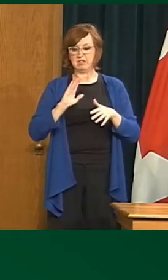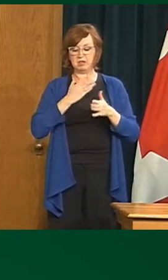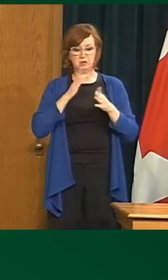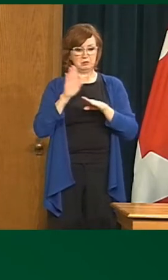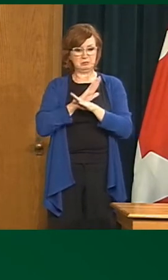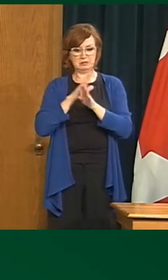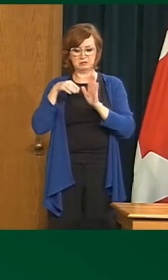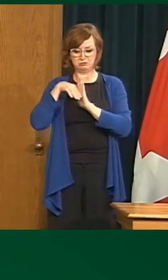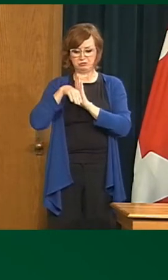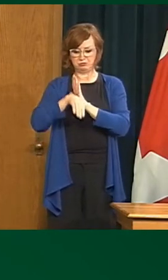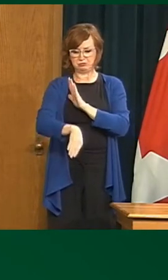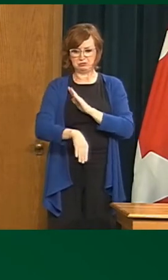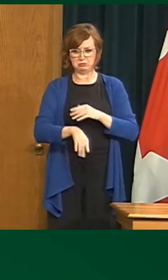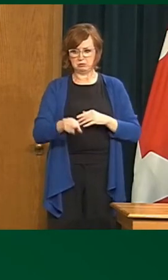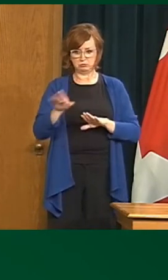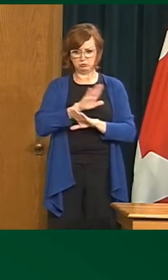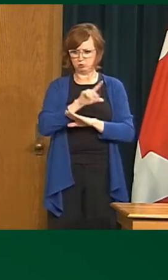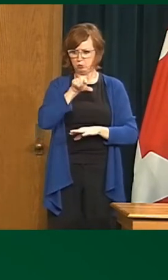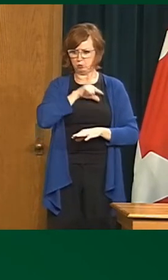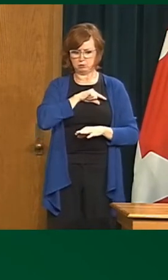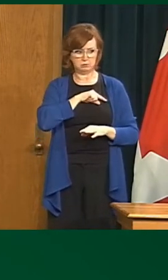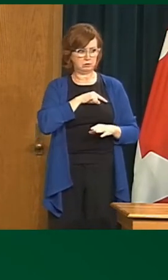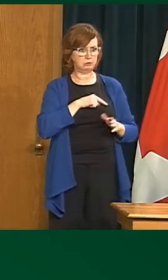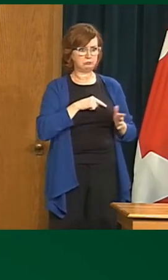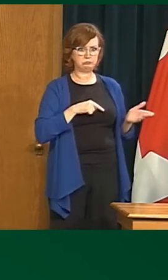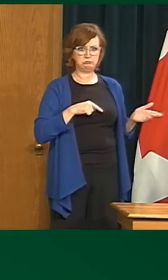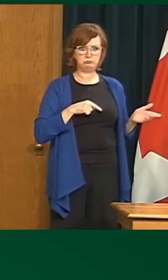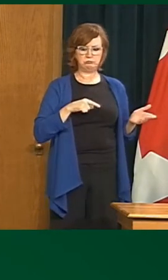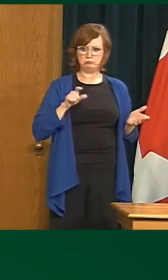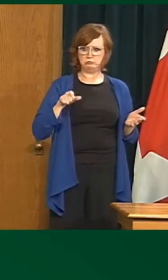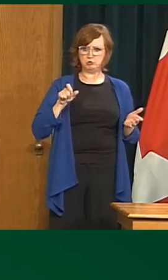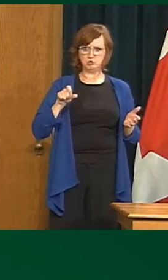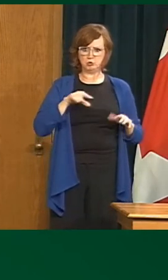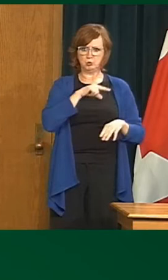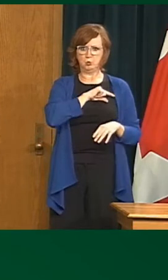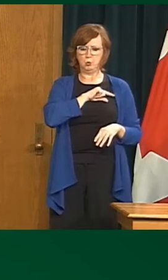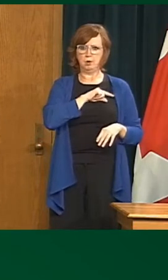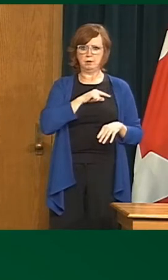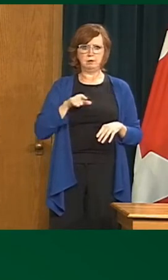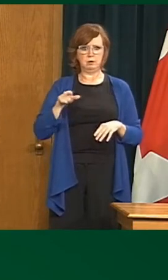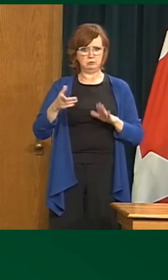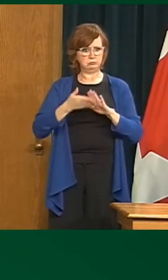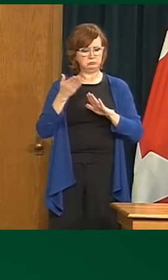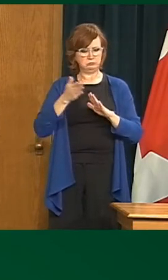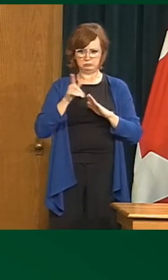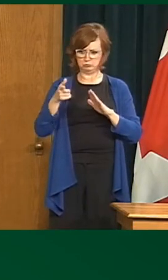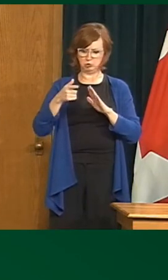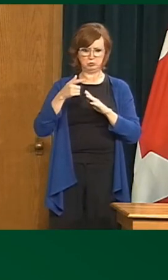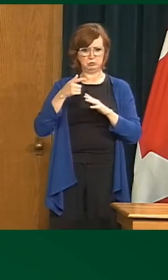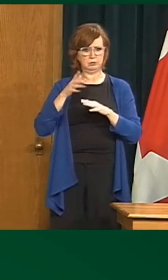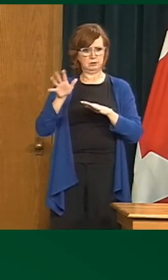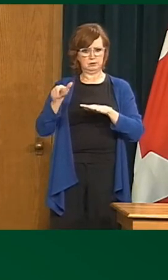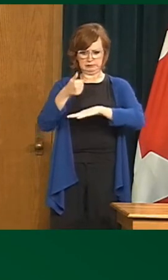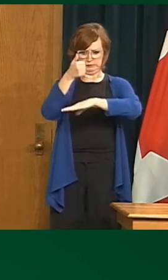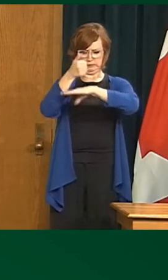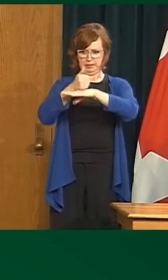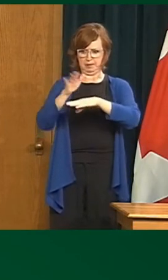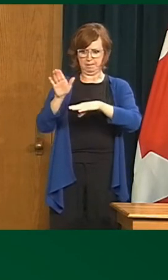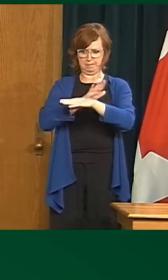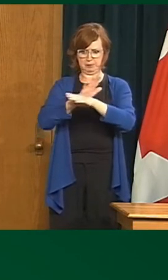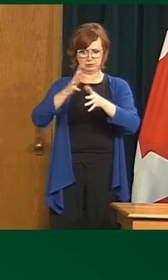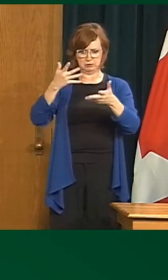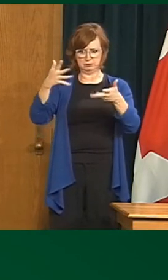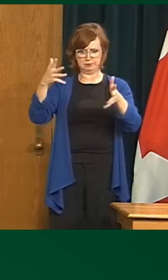a business, they would qualify. And what we are doing with the investment that we have put